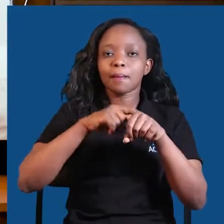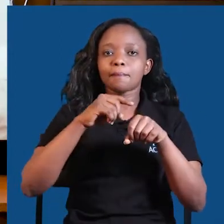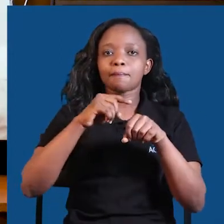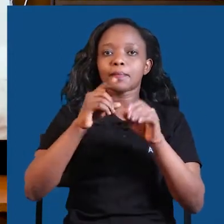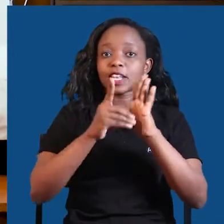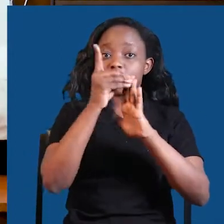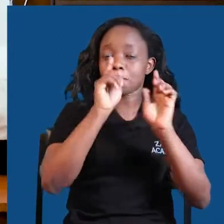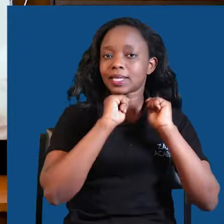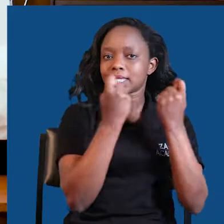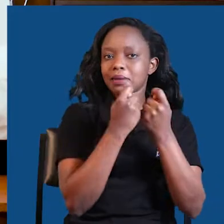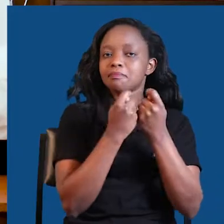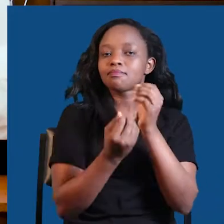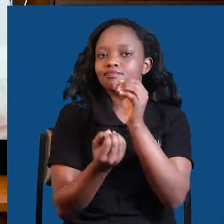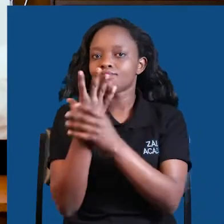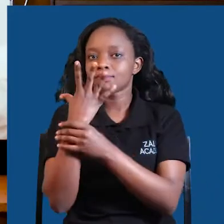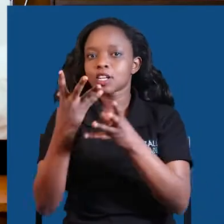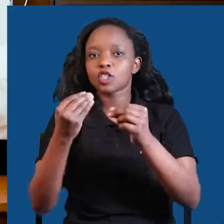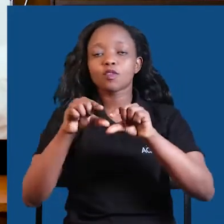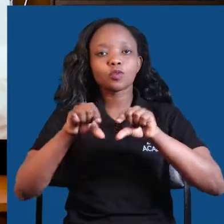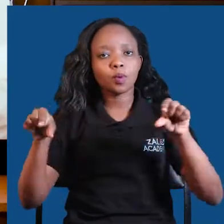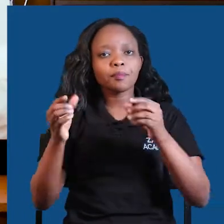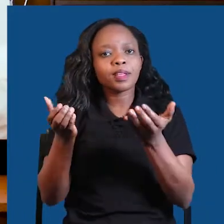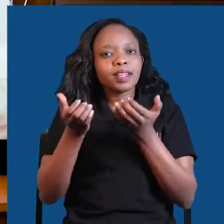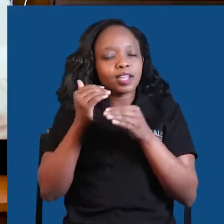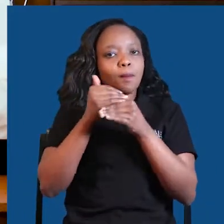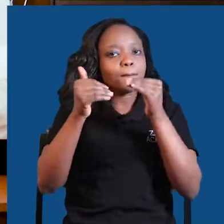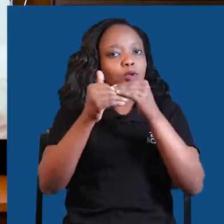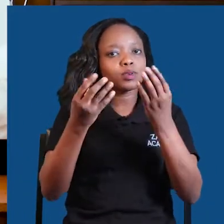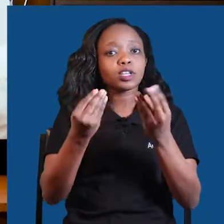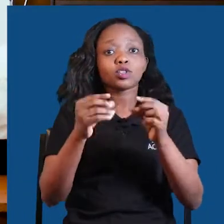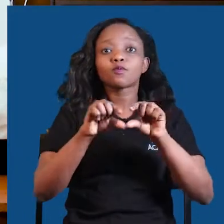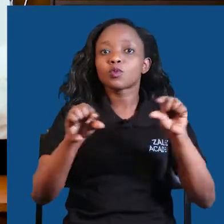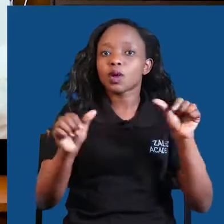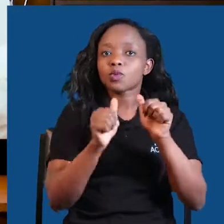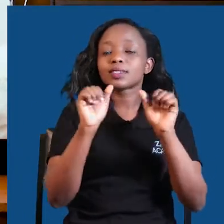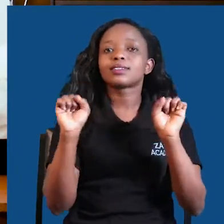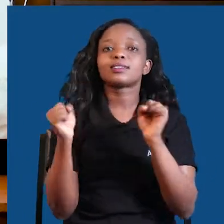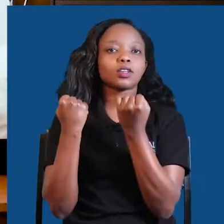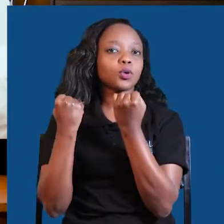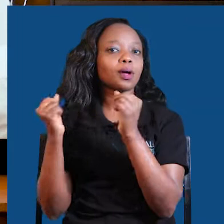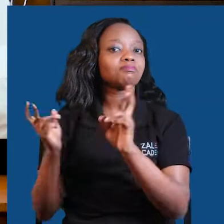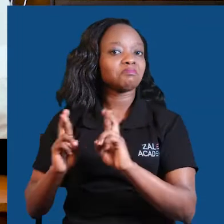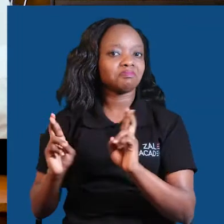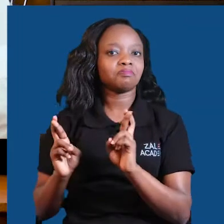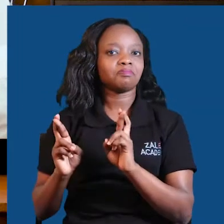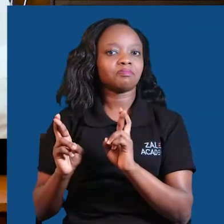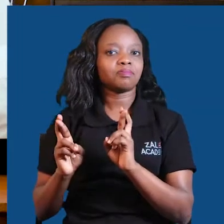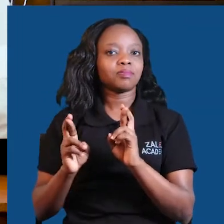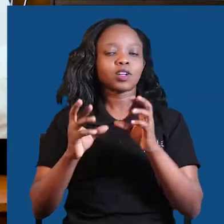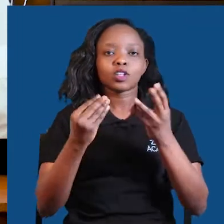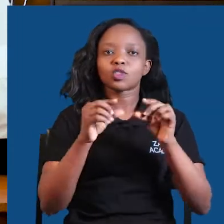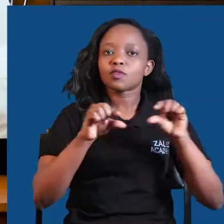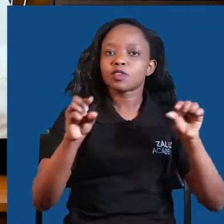up with the software development team, they're coming up with a software, so they need to build a software that is secured.